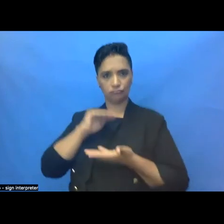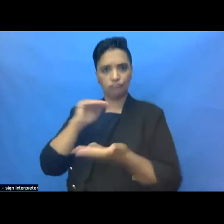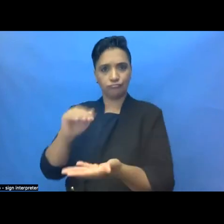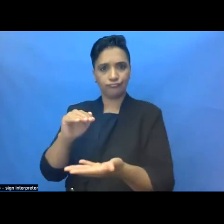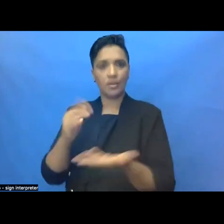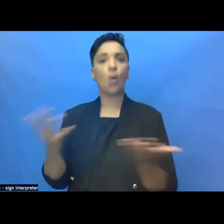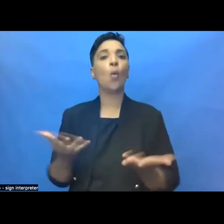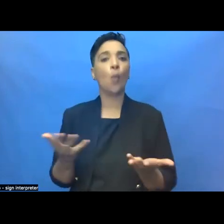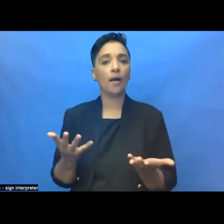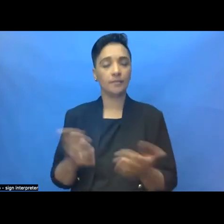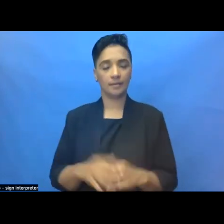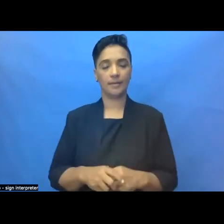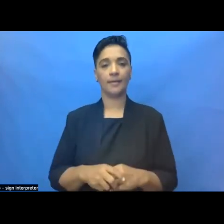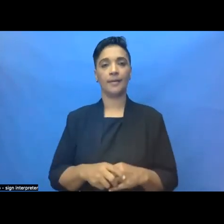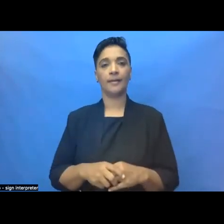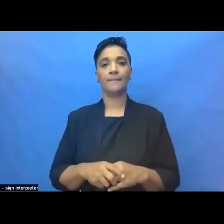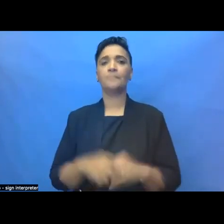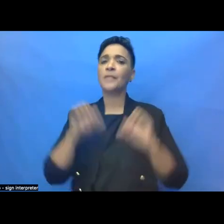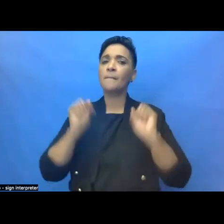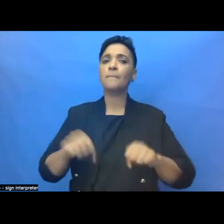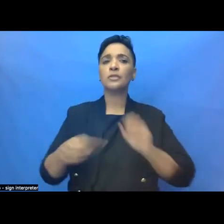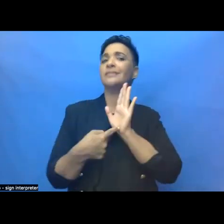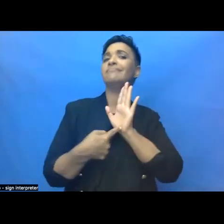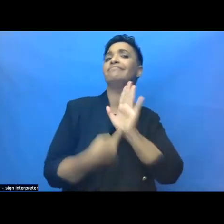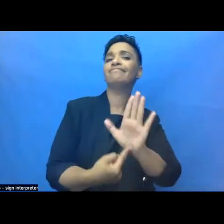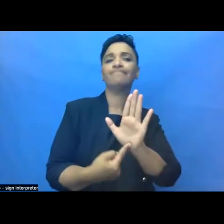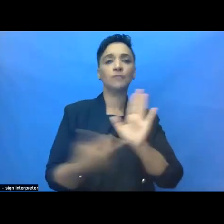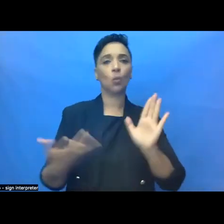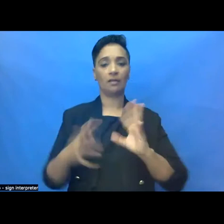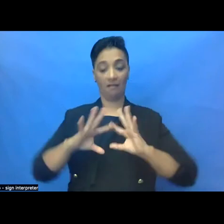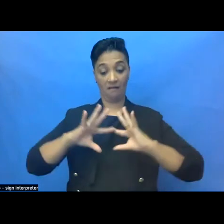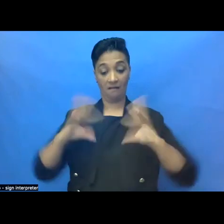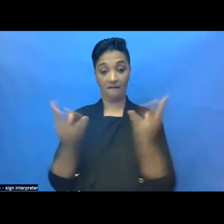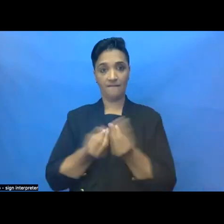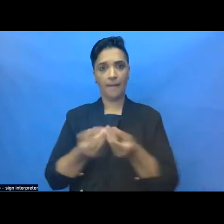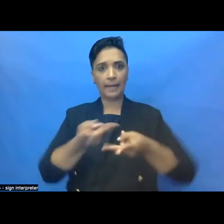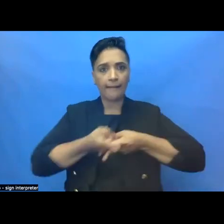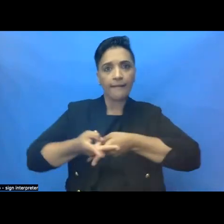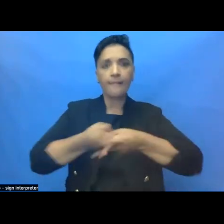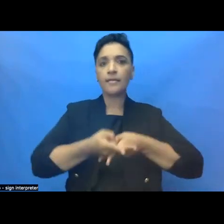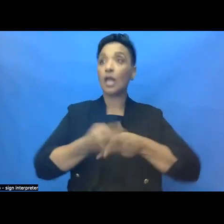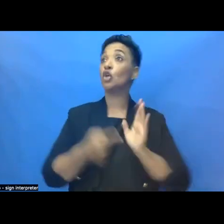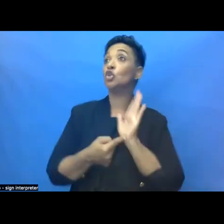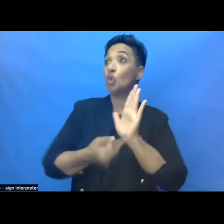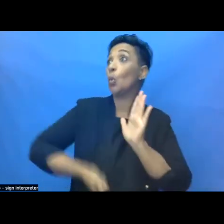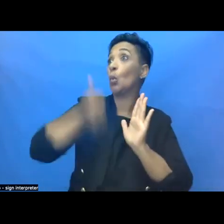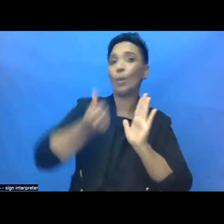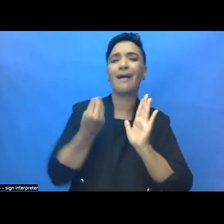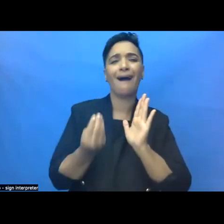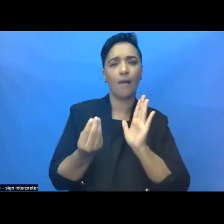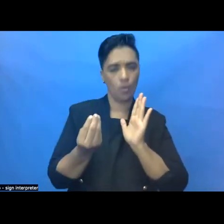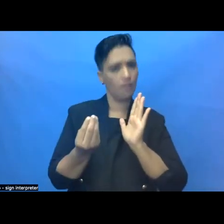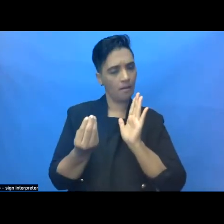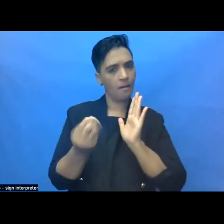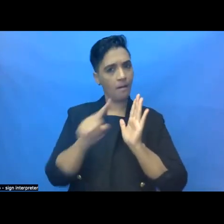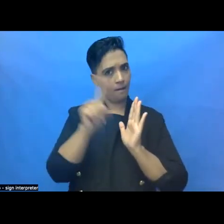example how it's possible to organize family care for children from institution, because you